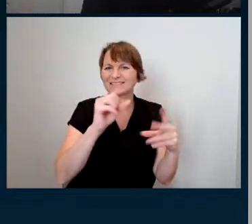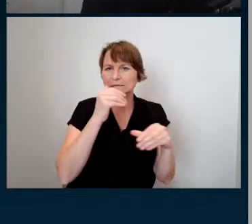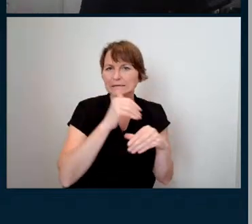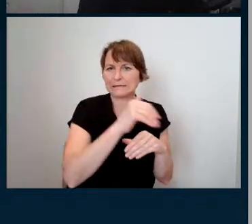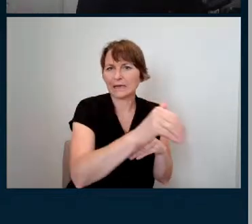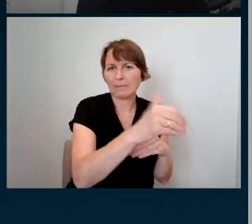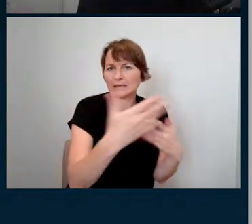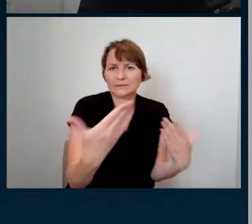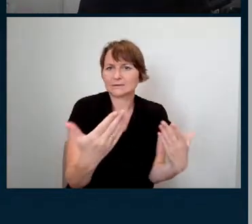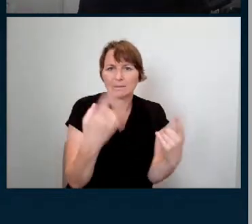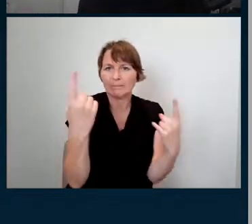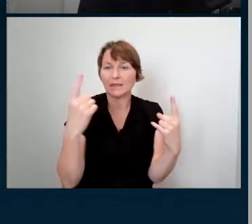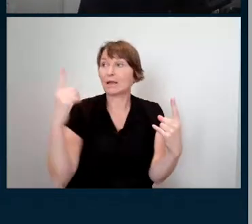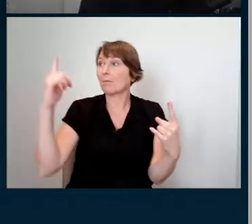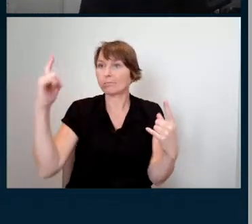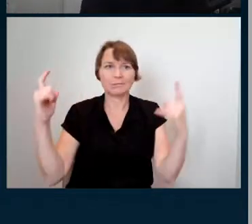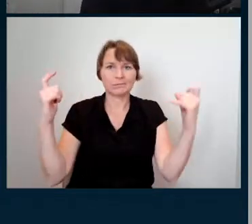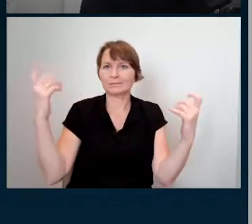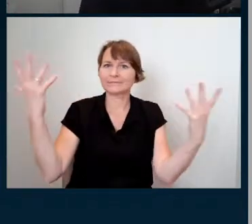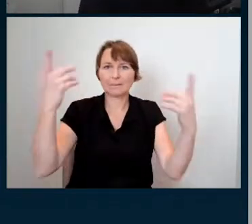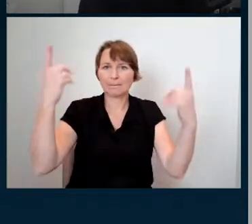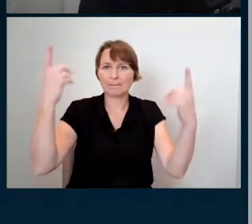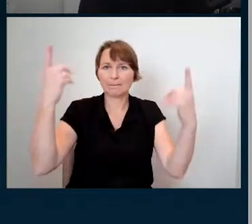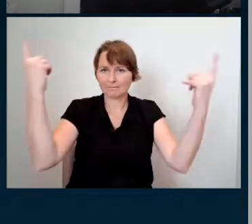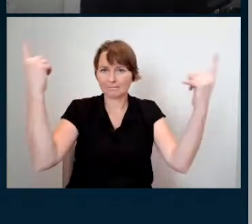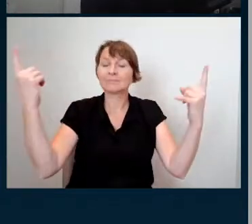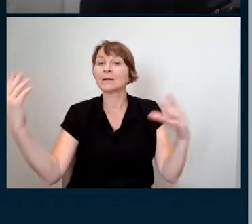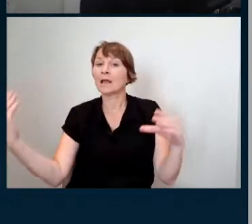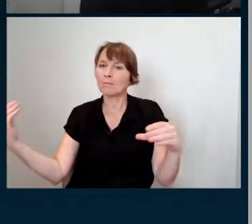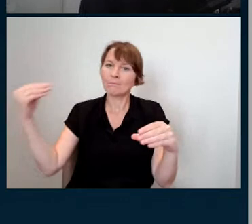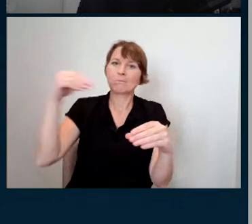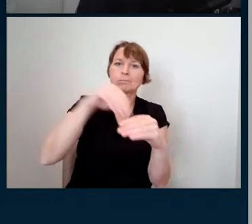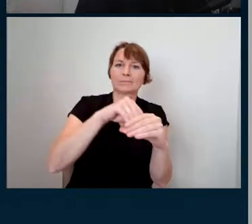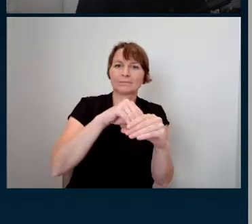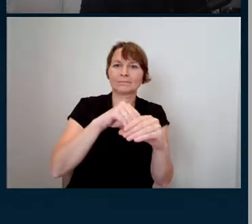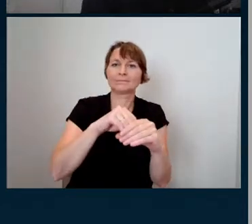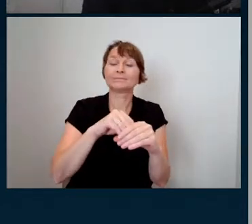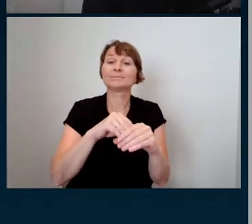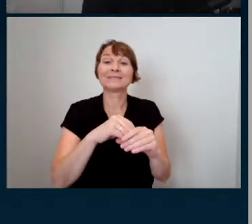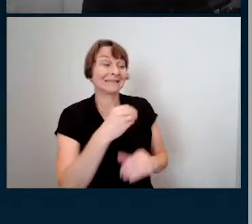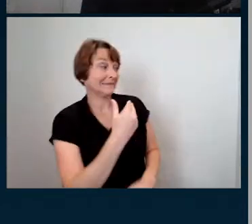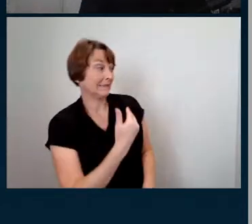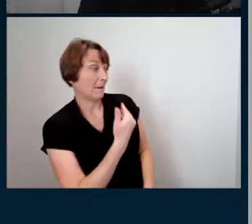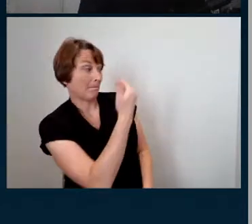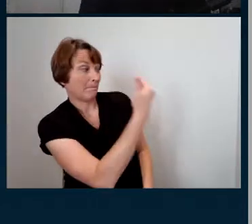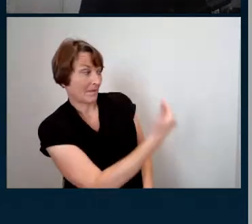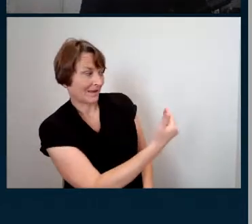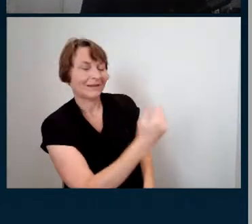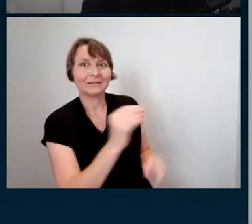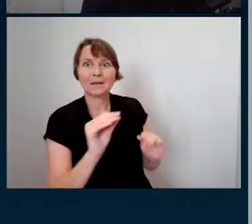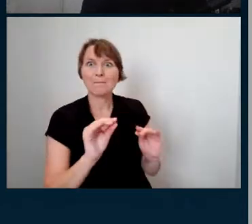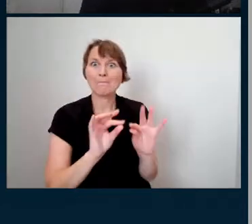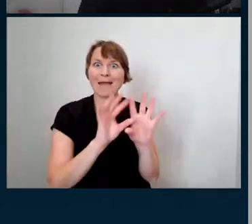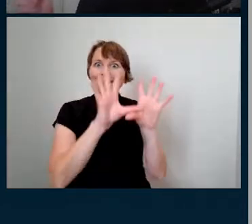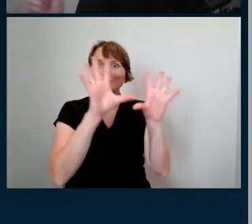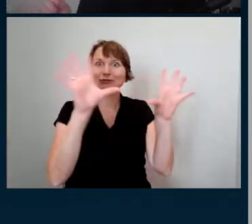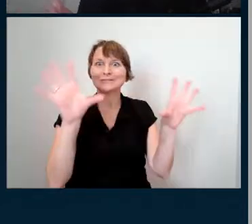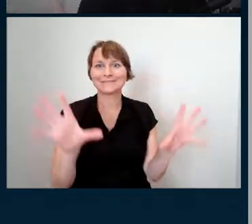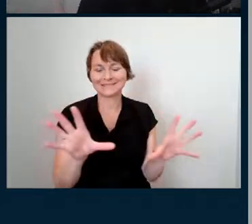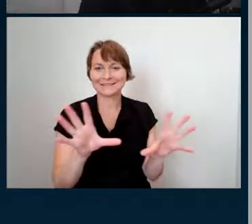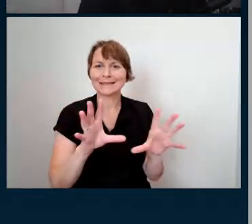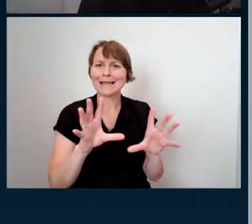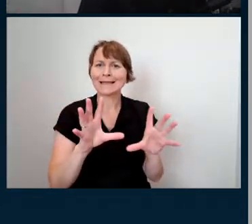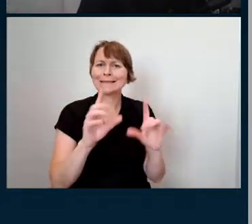of them is a trigger, and you can put input there as well. Then in the middle, the magic happens where your script is running, and